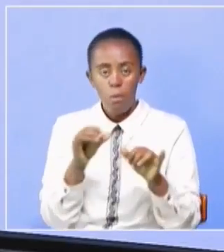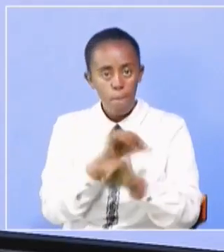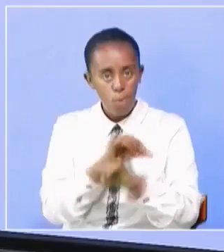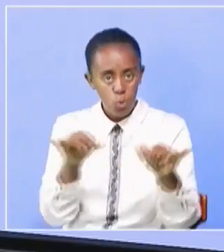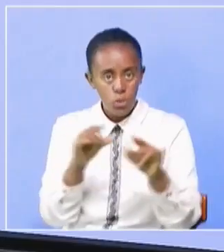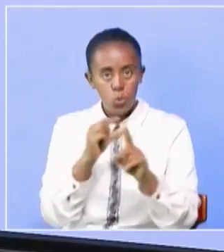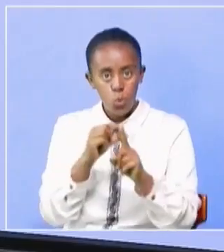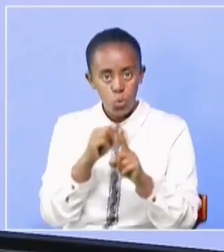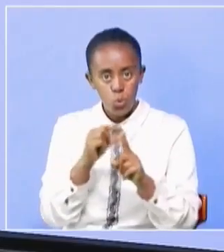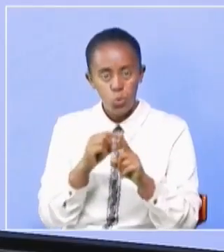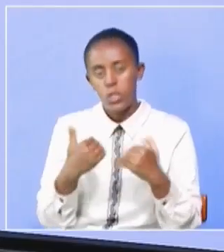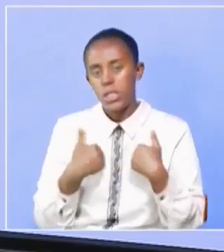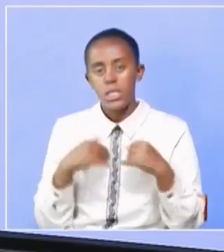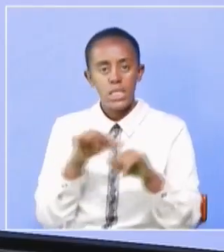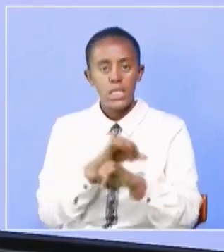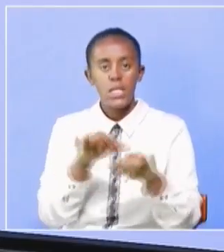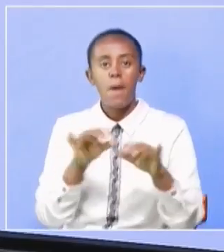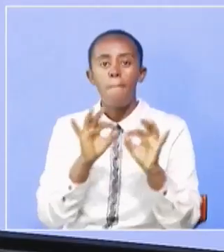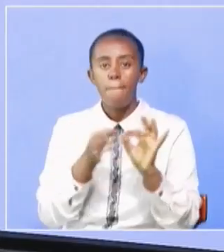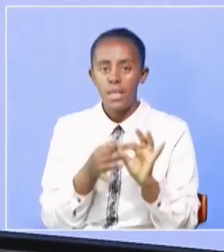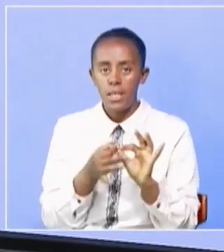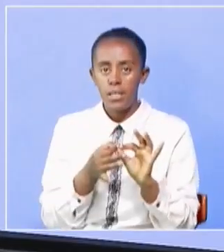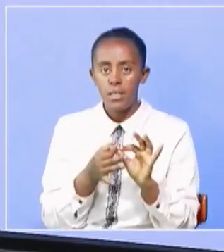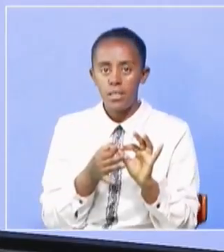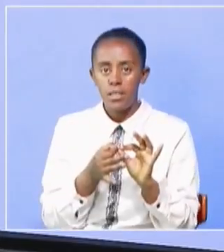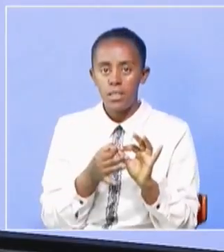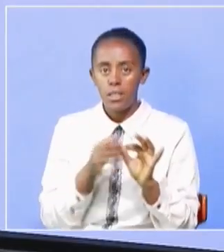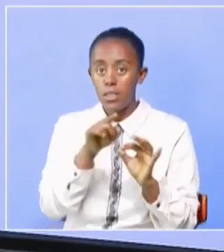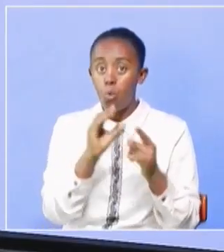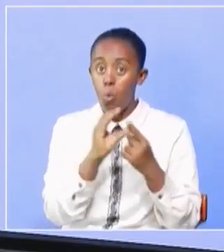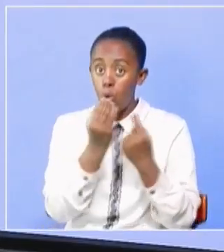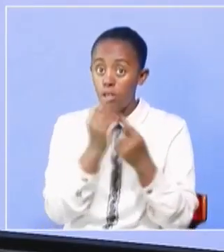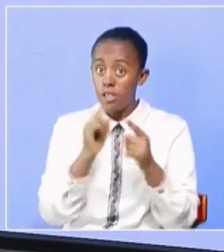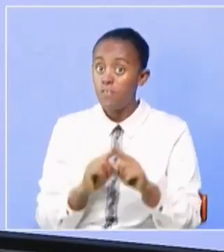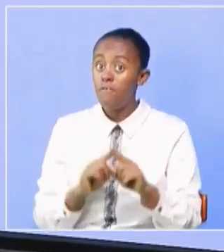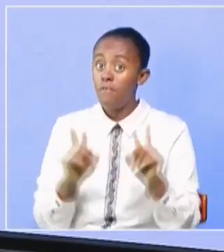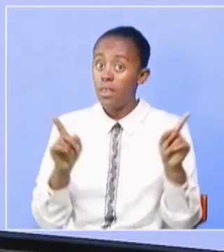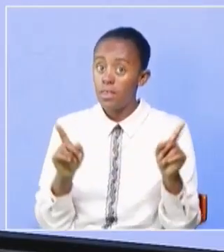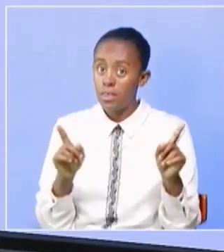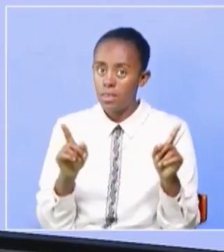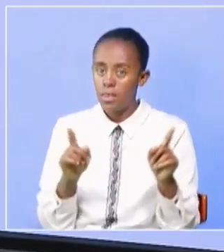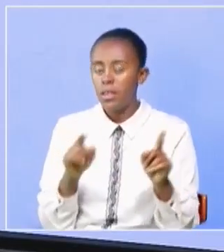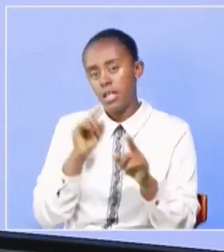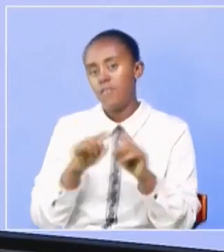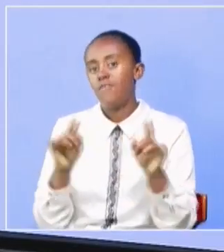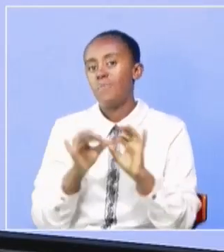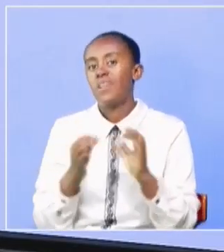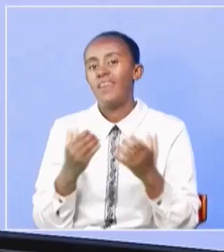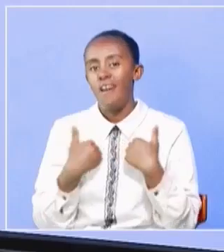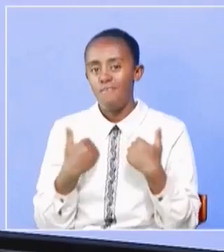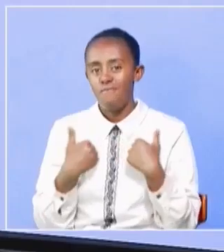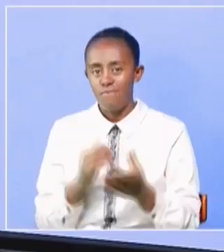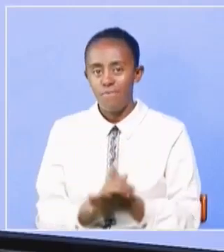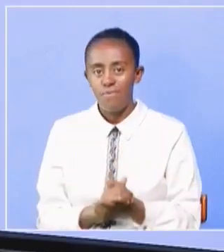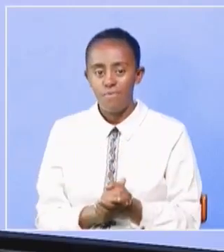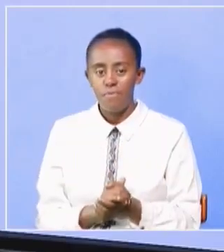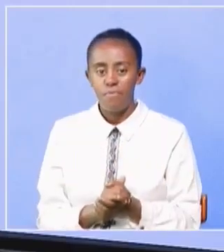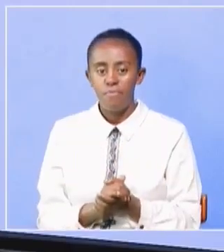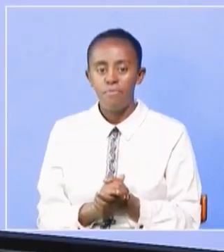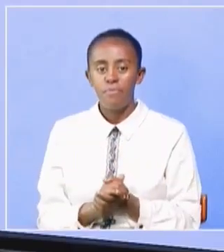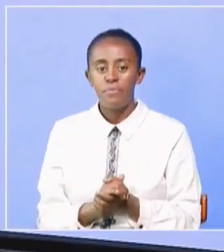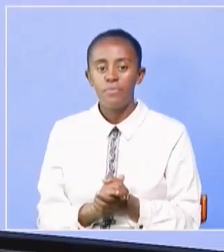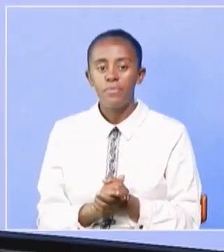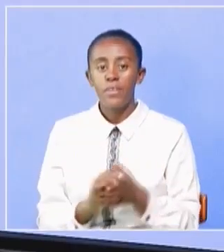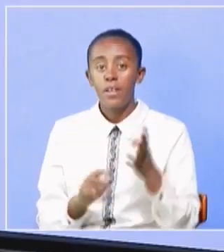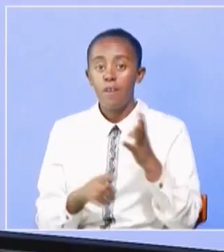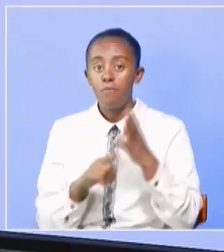these words have the same meaning. But if they're not in the same context, they have different meanings. The fourth and